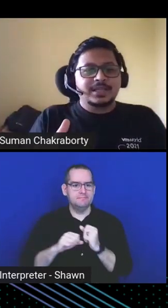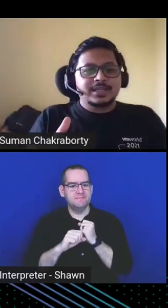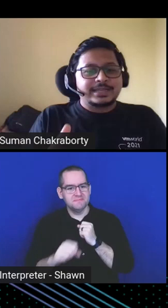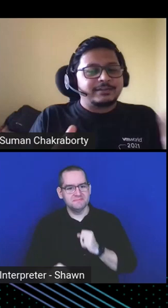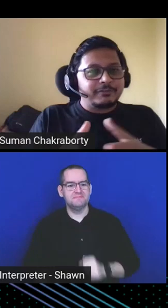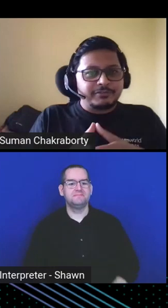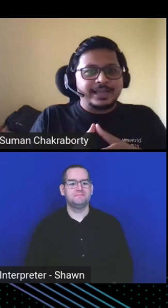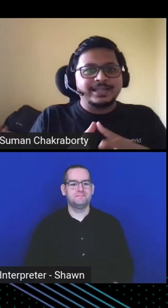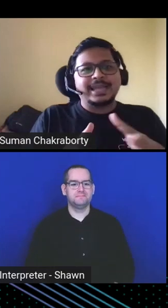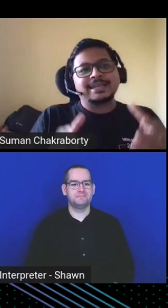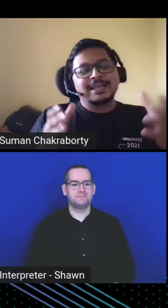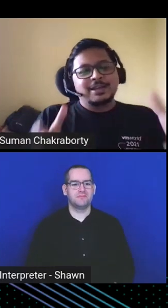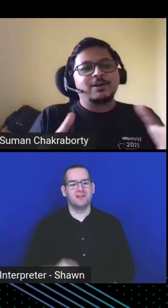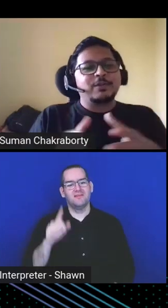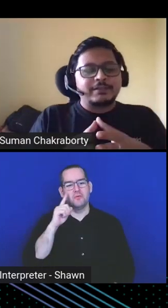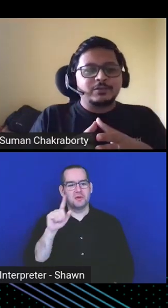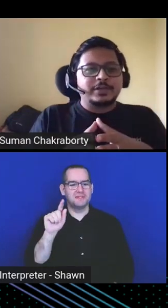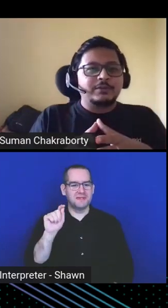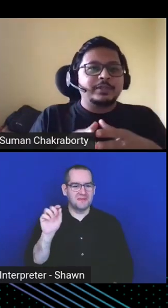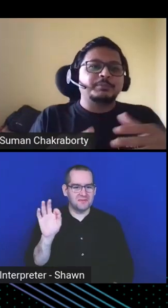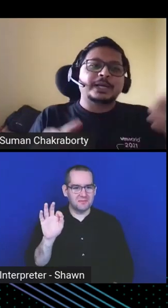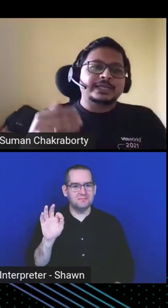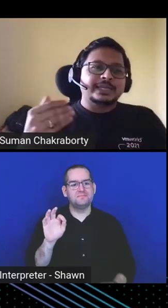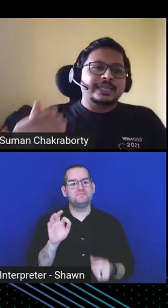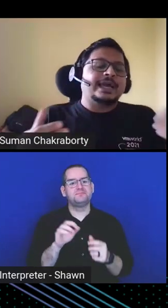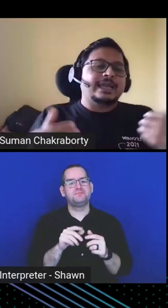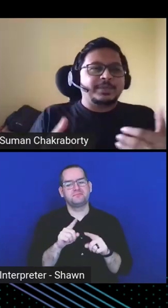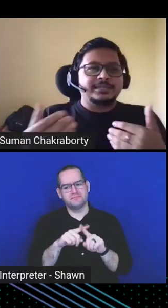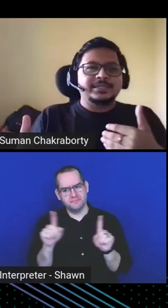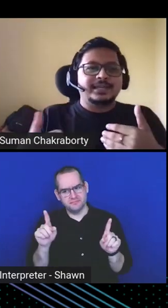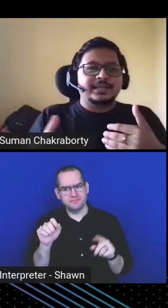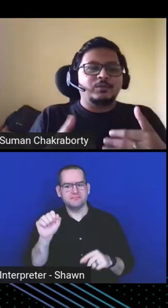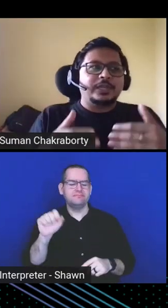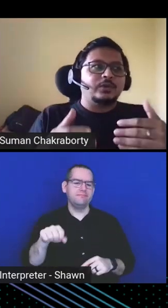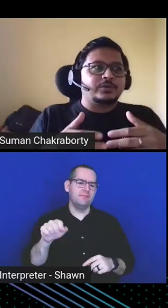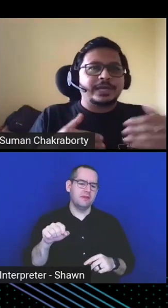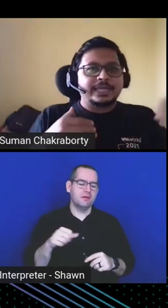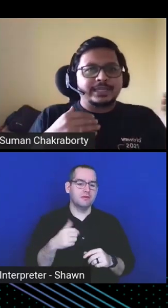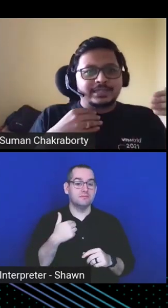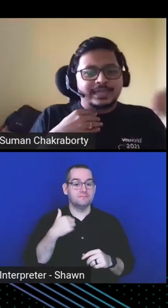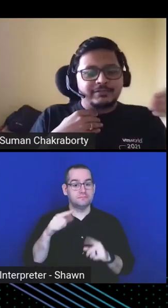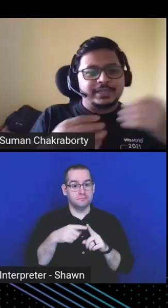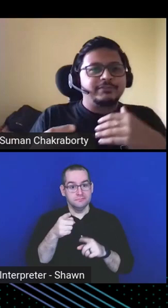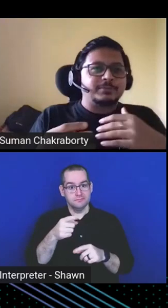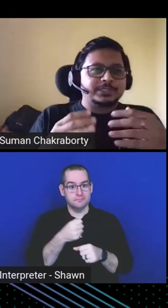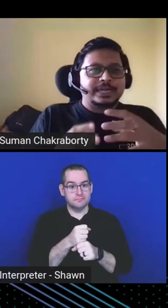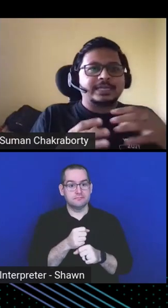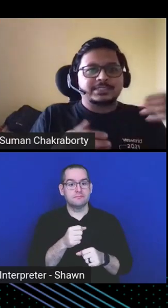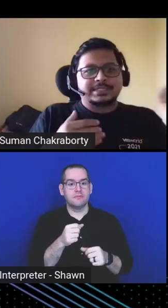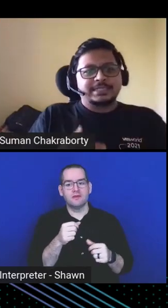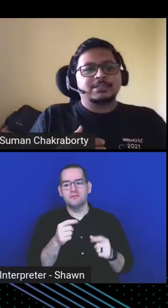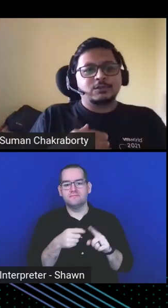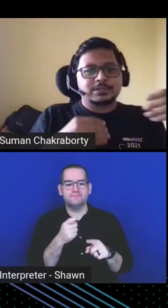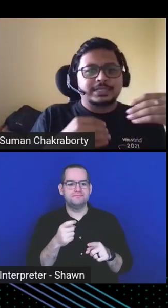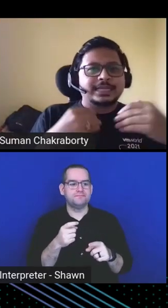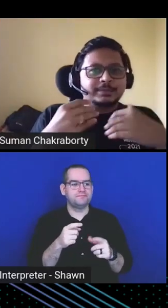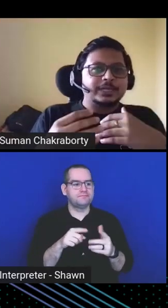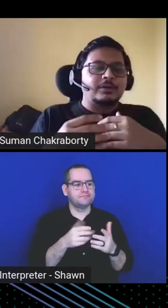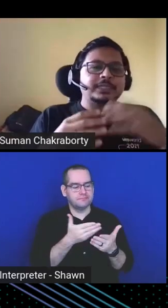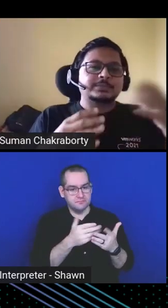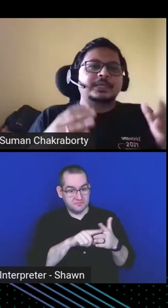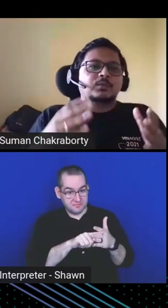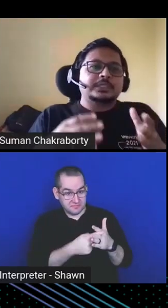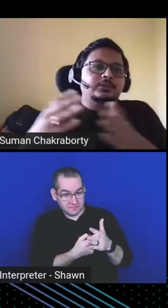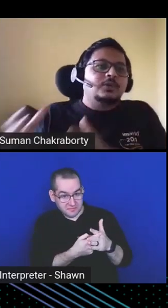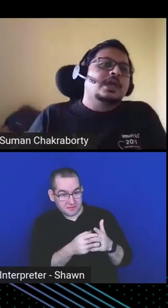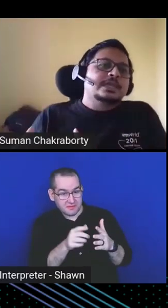the Terraform file that we have to deal with, but yeah, I mean, when you're creating the everything from a scratch, things looks a little bit